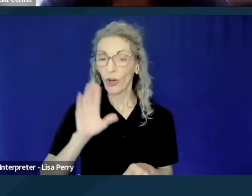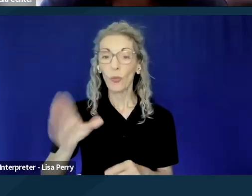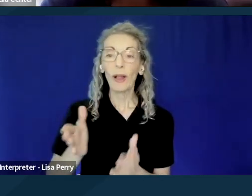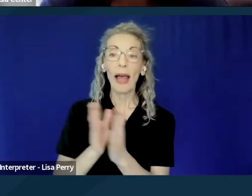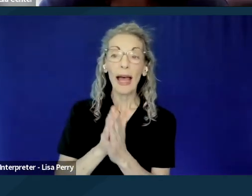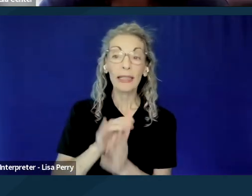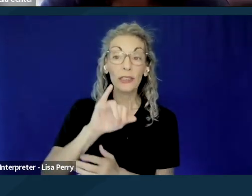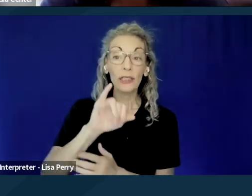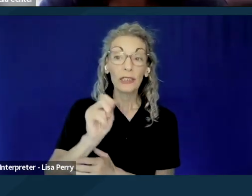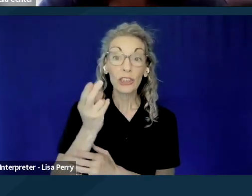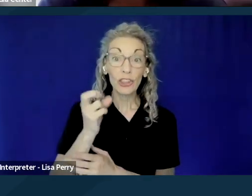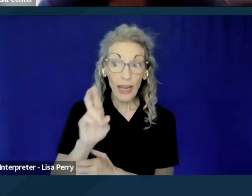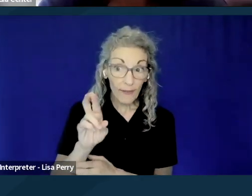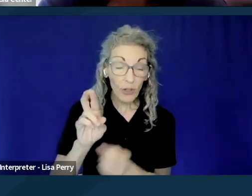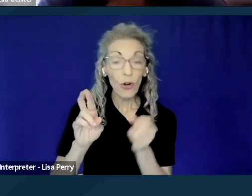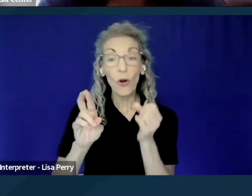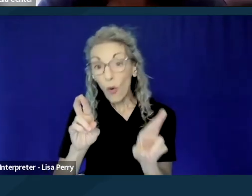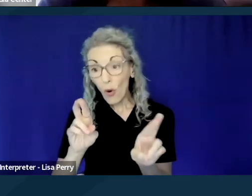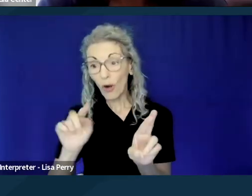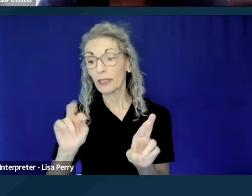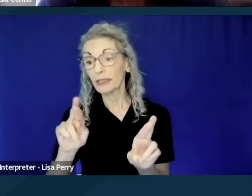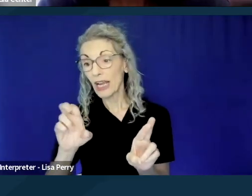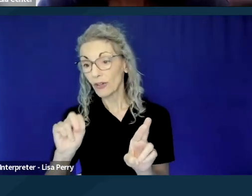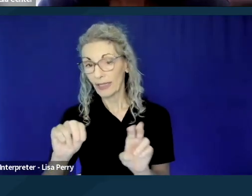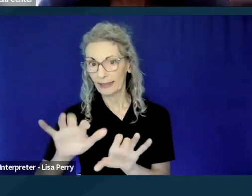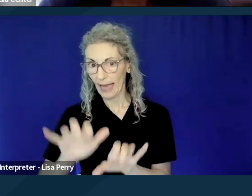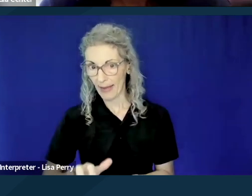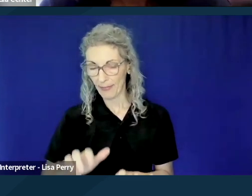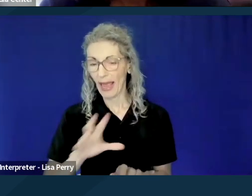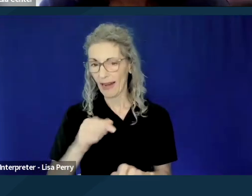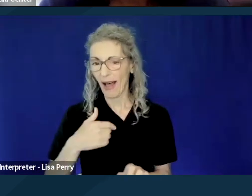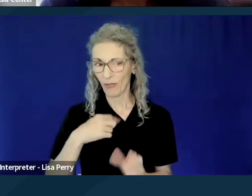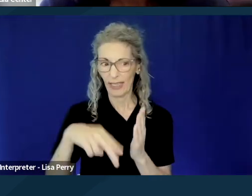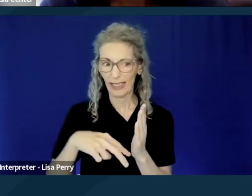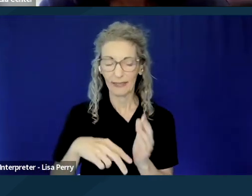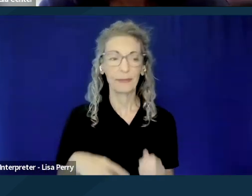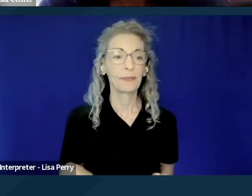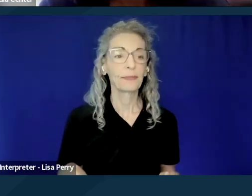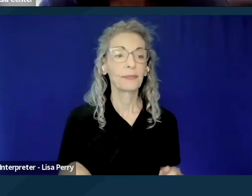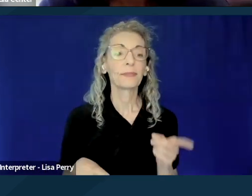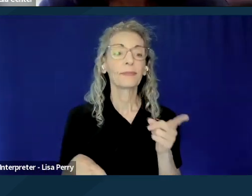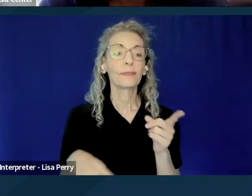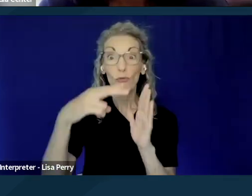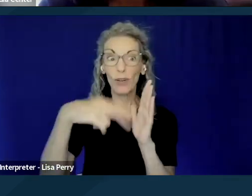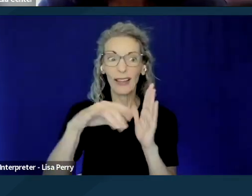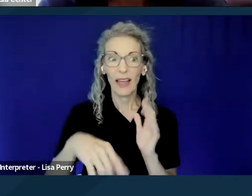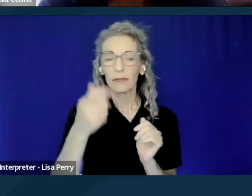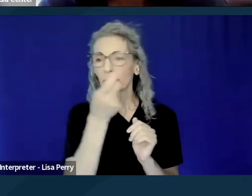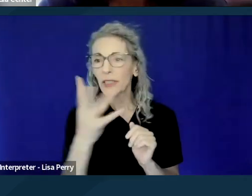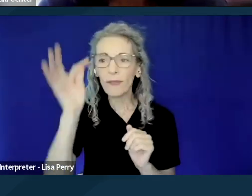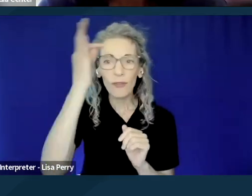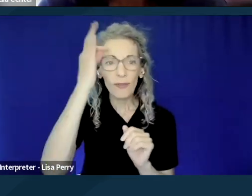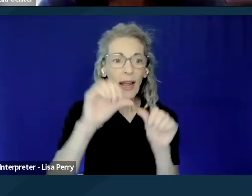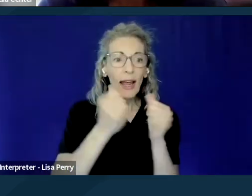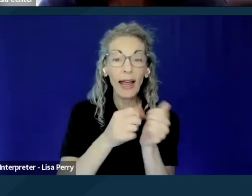to type it in the chat, and then I'll read it out loud. Okay, here's the question. Several federal agencies count hires